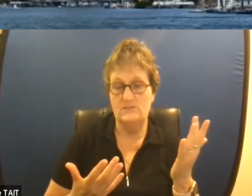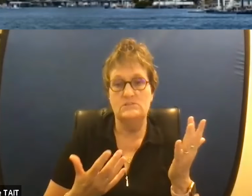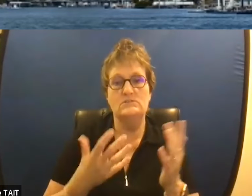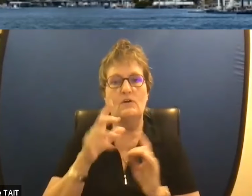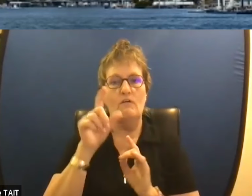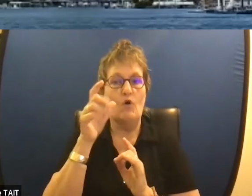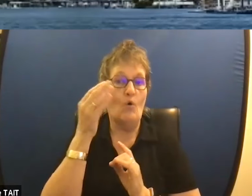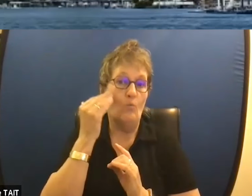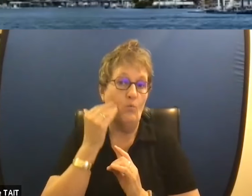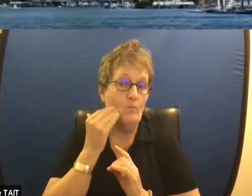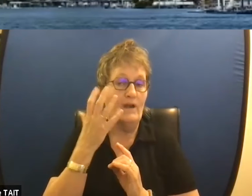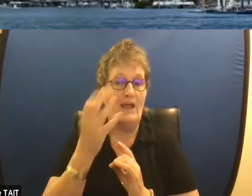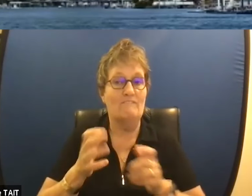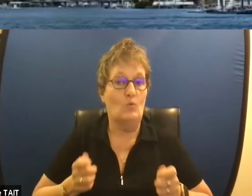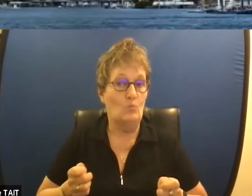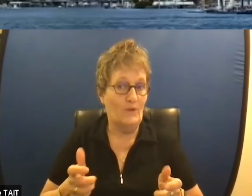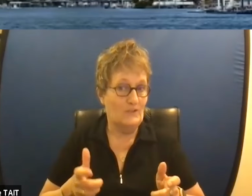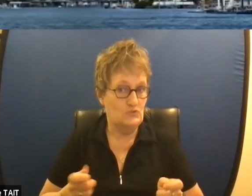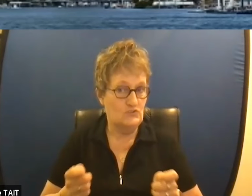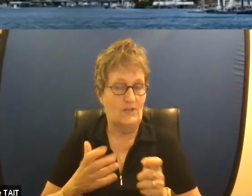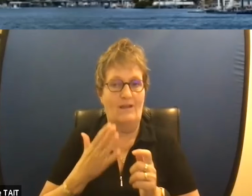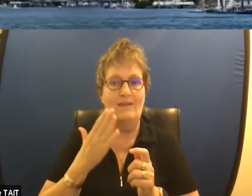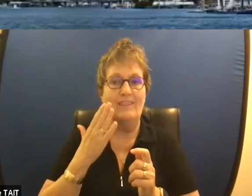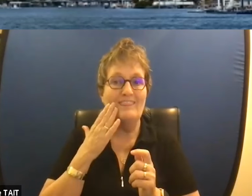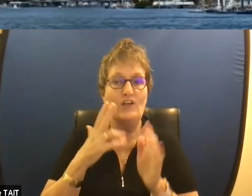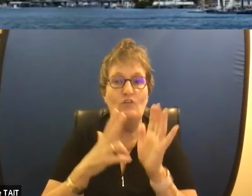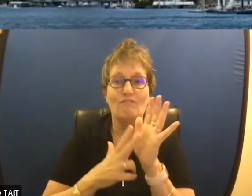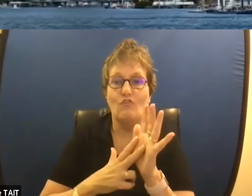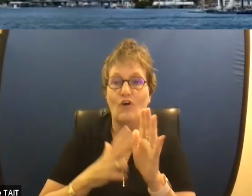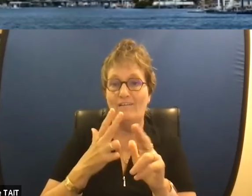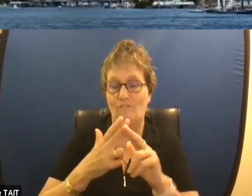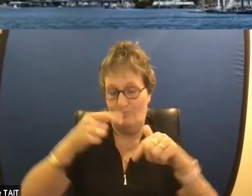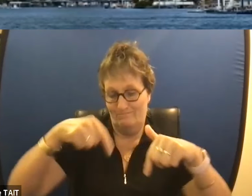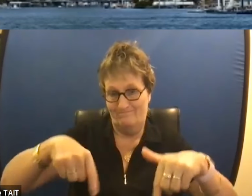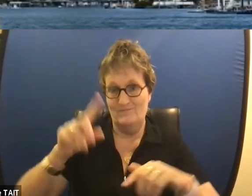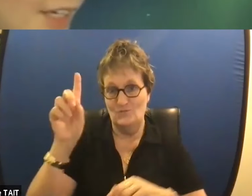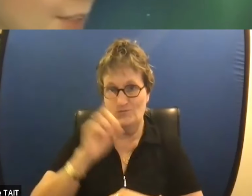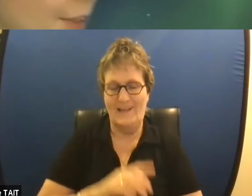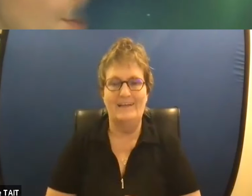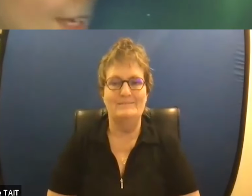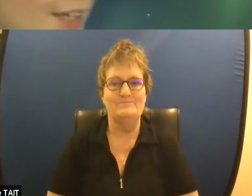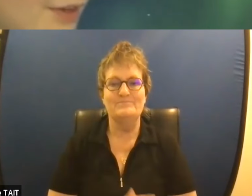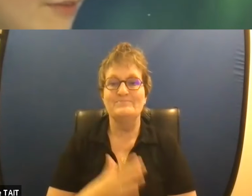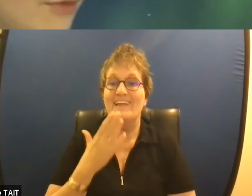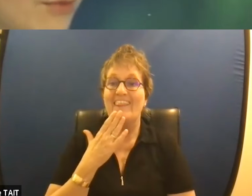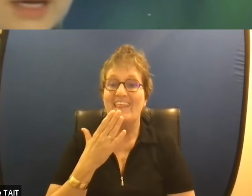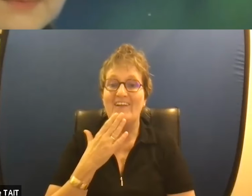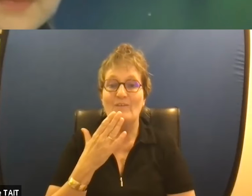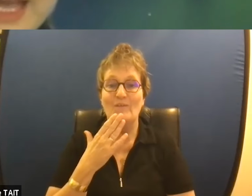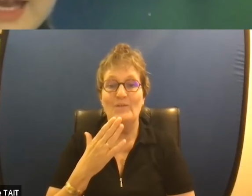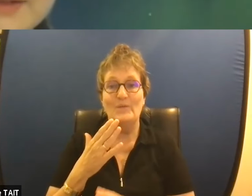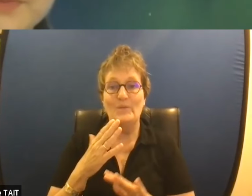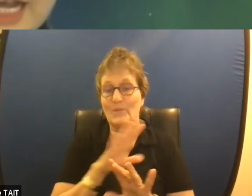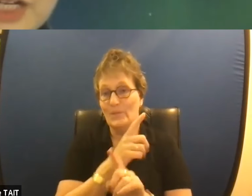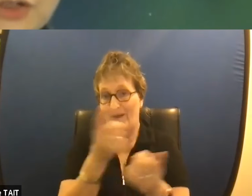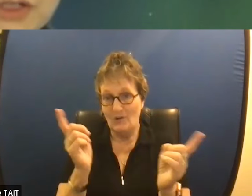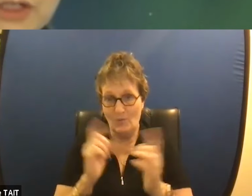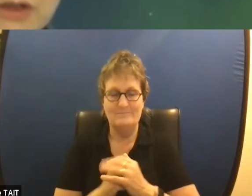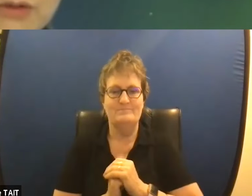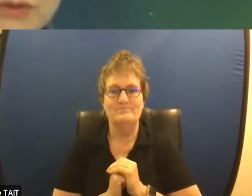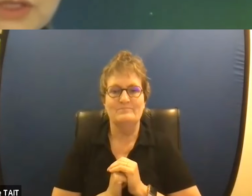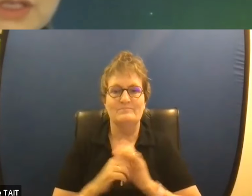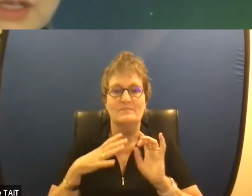wheelchair. Thank you, Veronica, for being here today. Thank you. Thank you, everyone. I